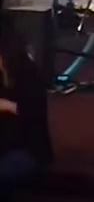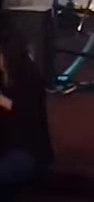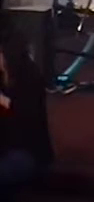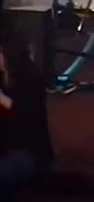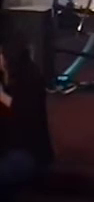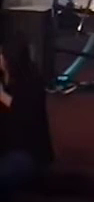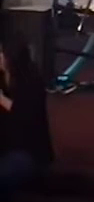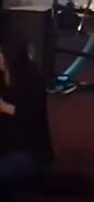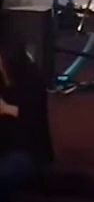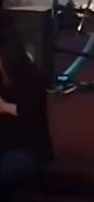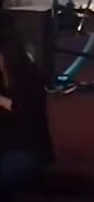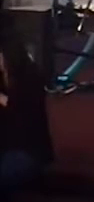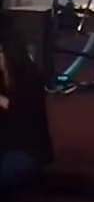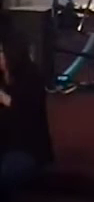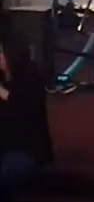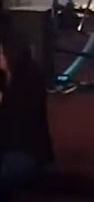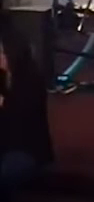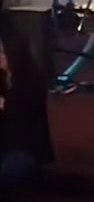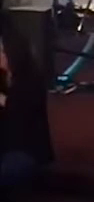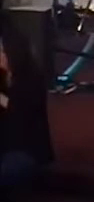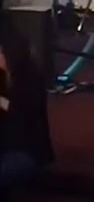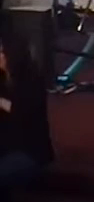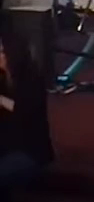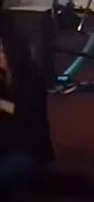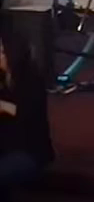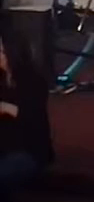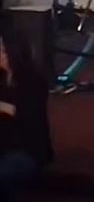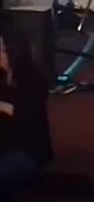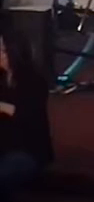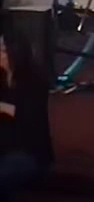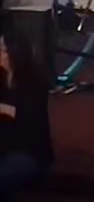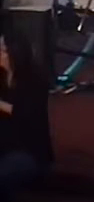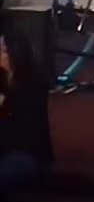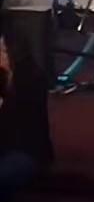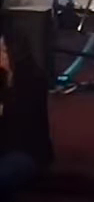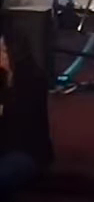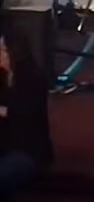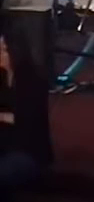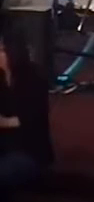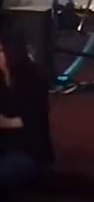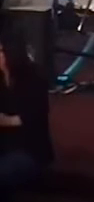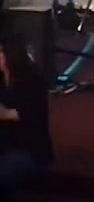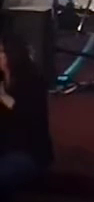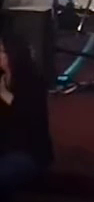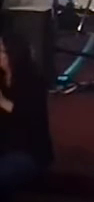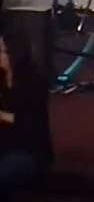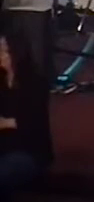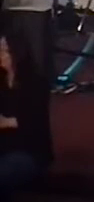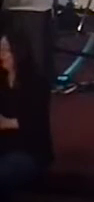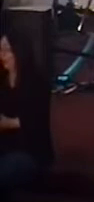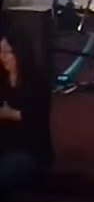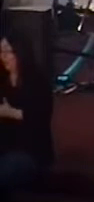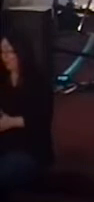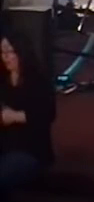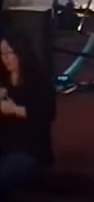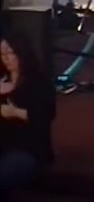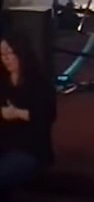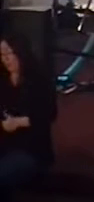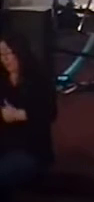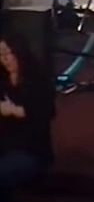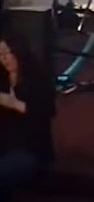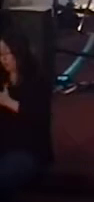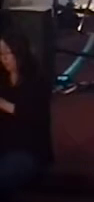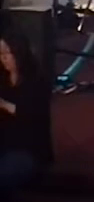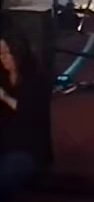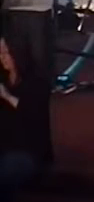service, an addiction to leading in God's kingdom. Be an addictive servant. I want to live my life in such a way that